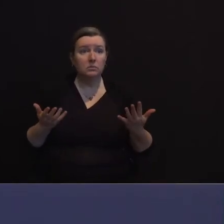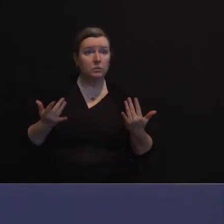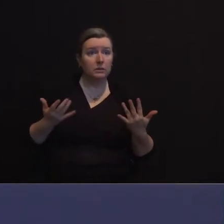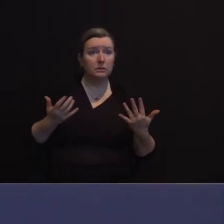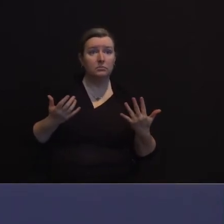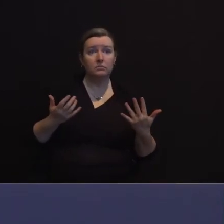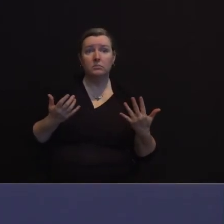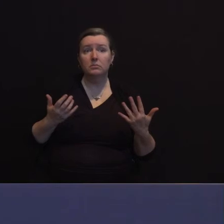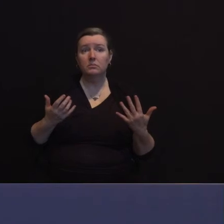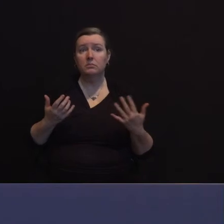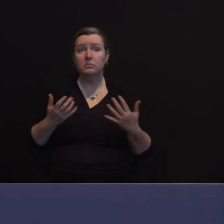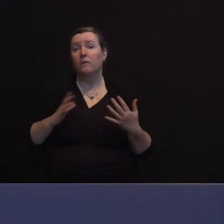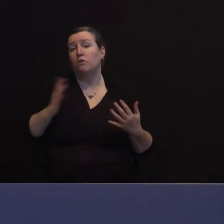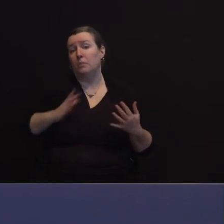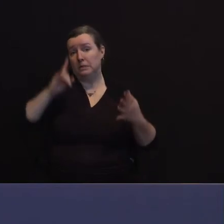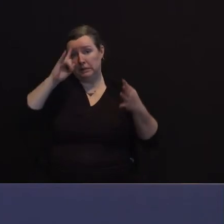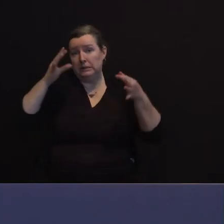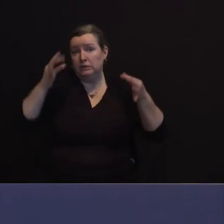more,